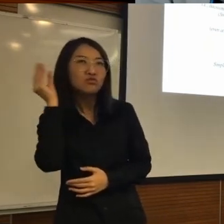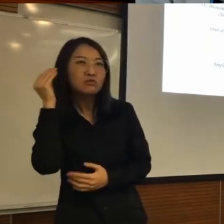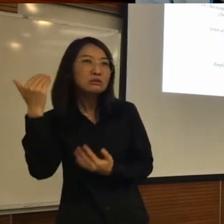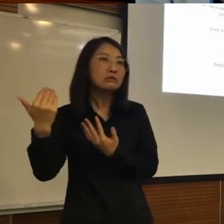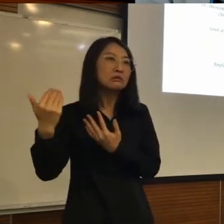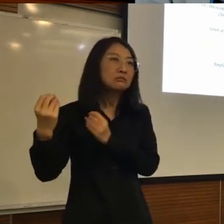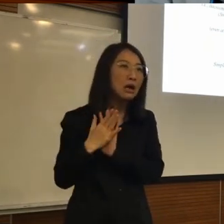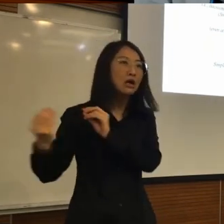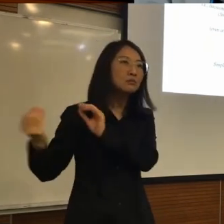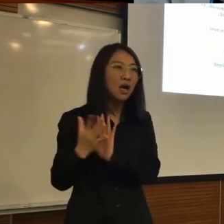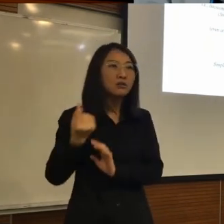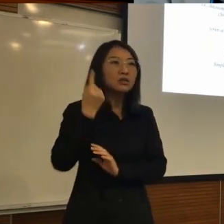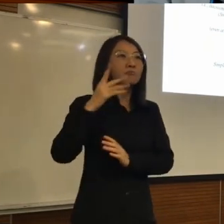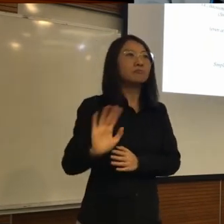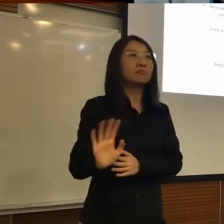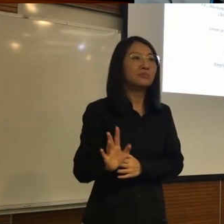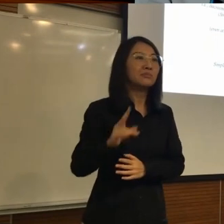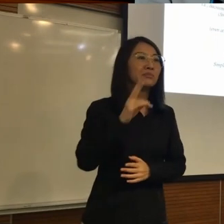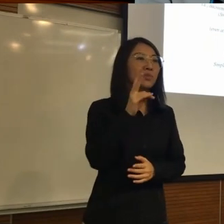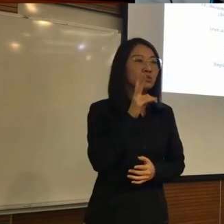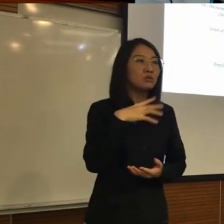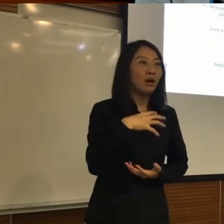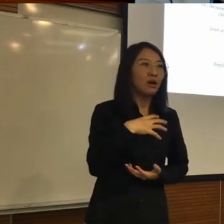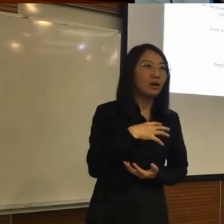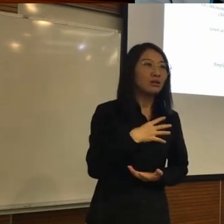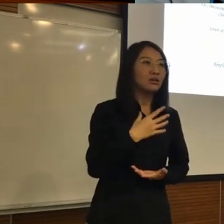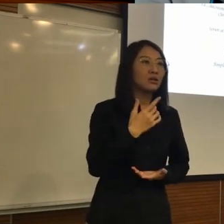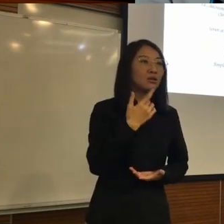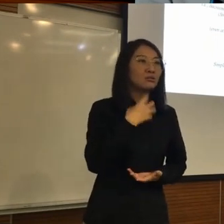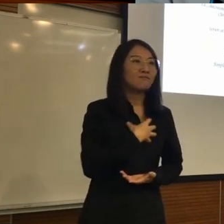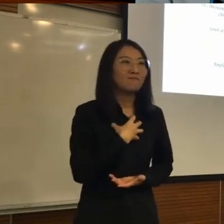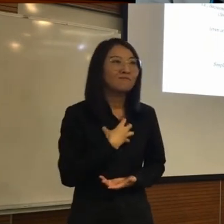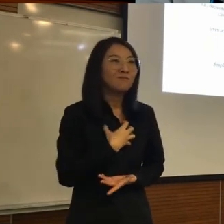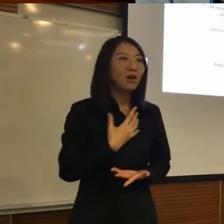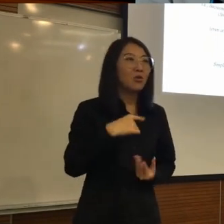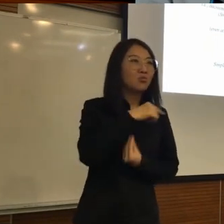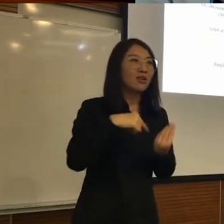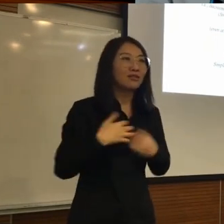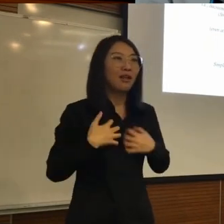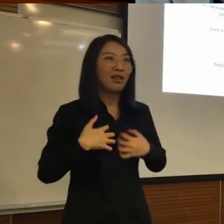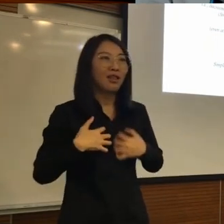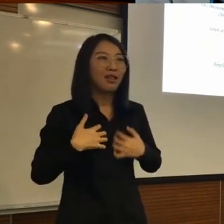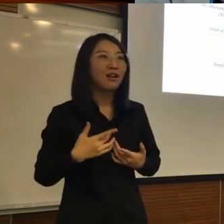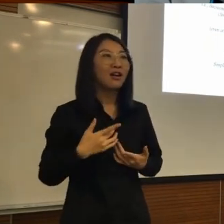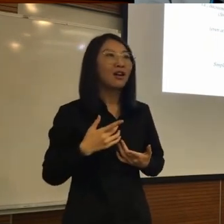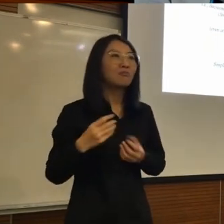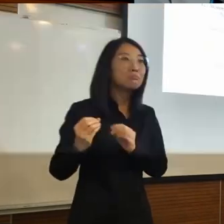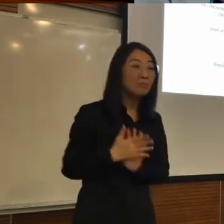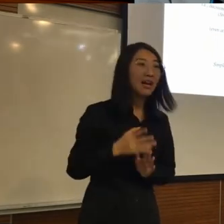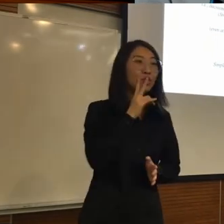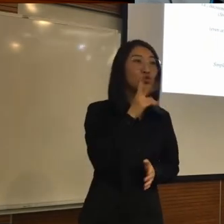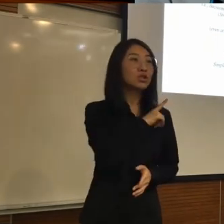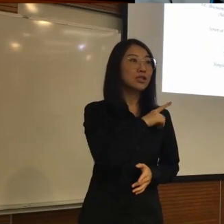our emotions, or because it's a very high pressure environment, I would like to know whether our